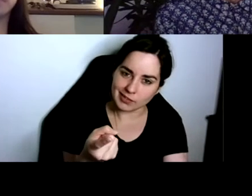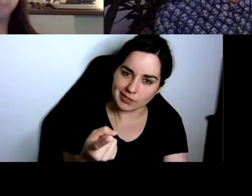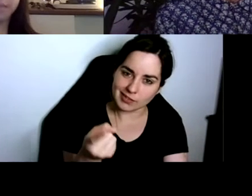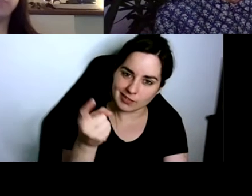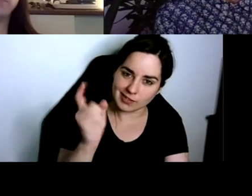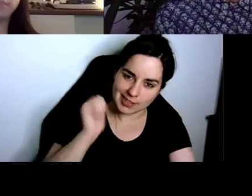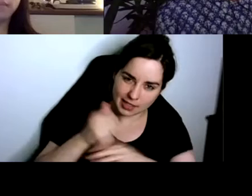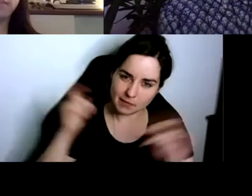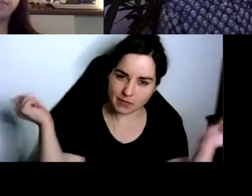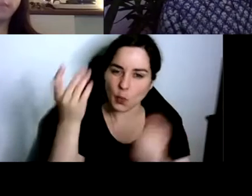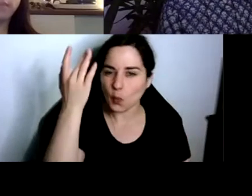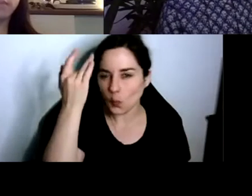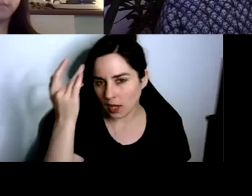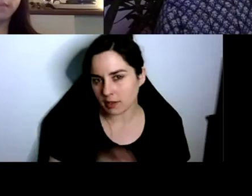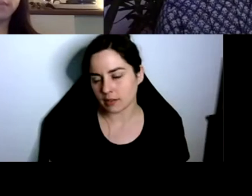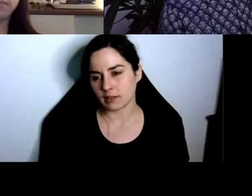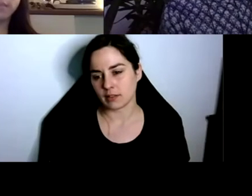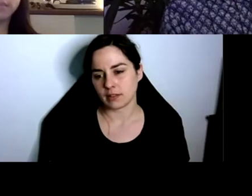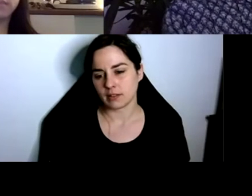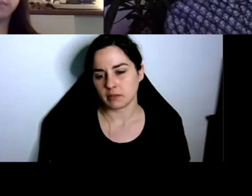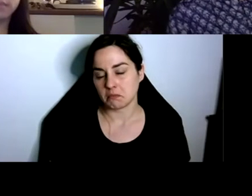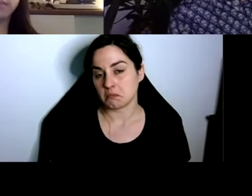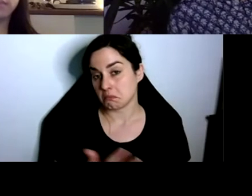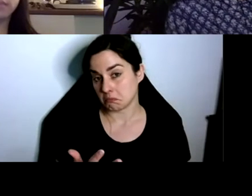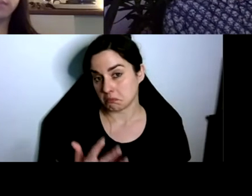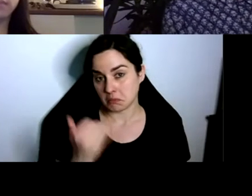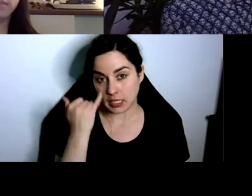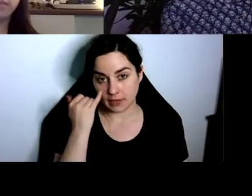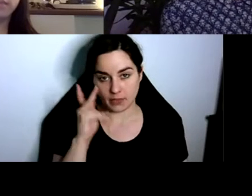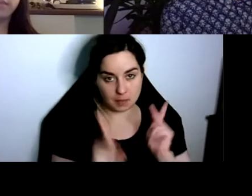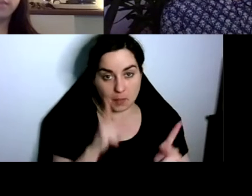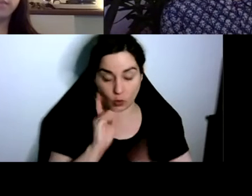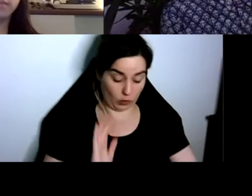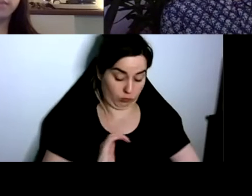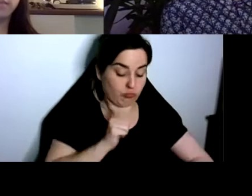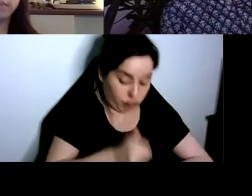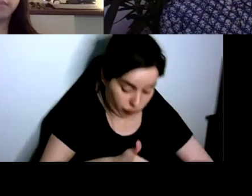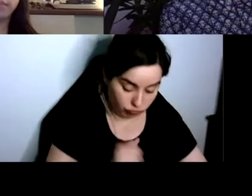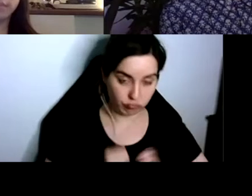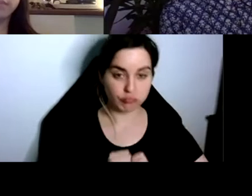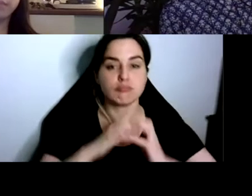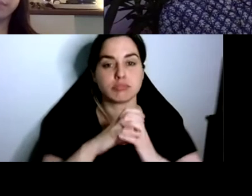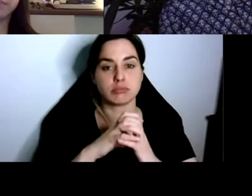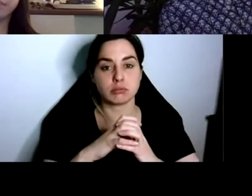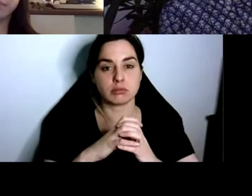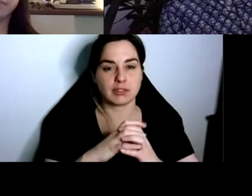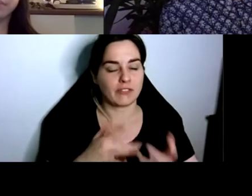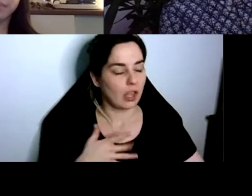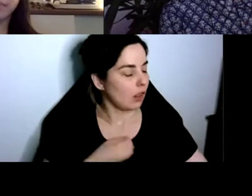If the people organizing the festival aren't finding joy in it, is it going to be joyful for our audiences and for our